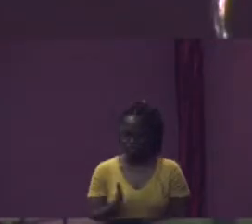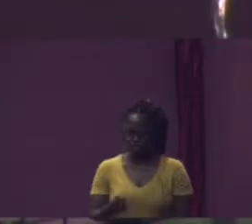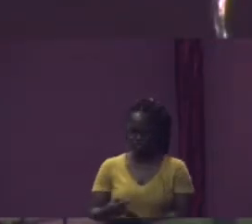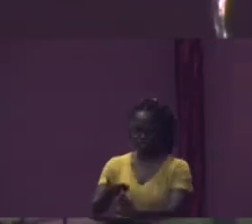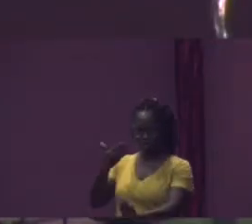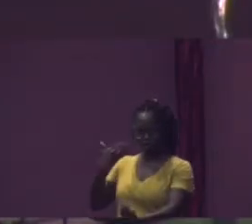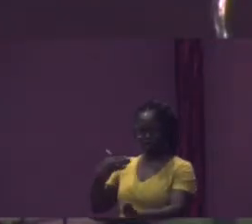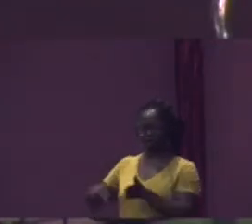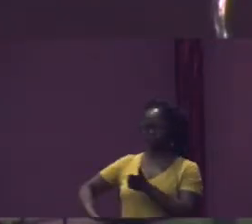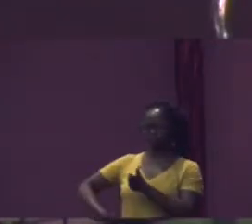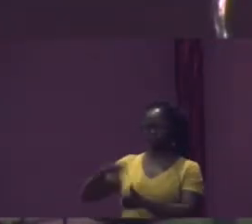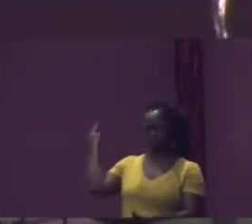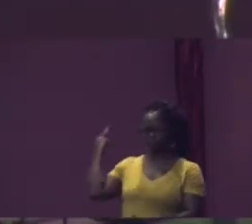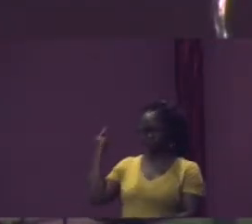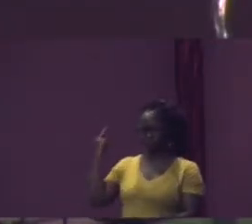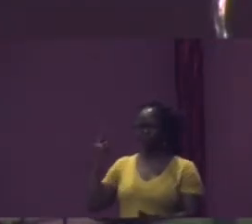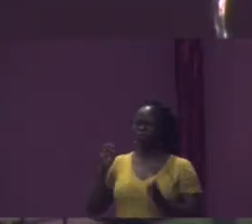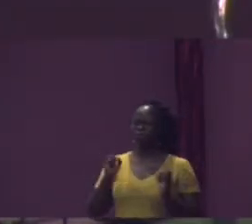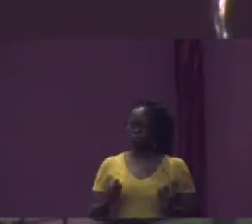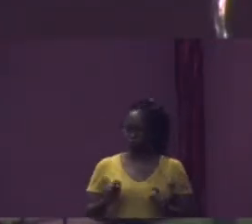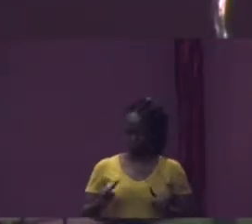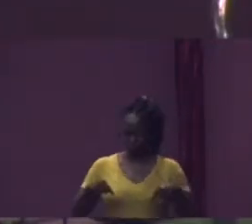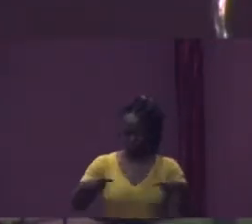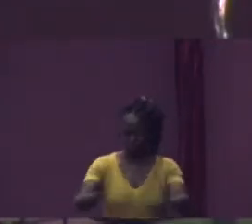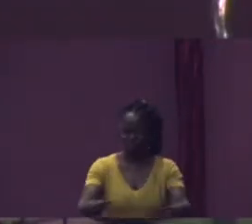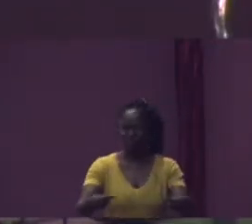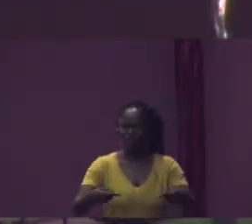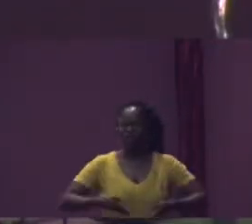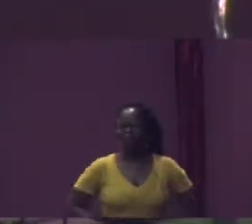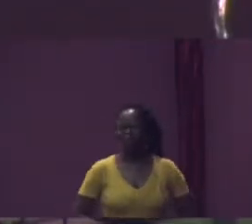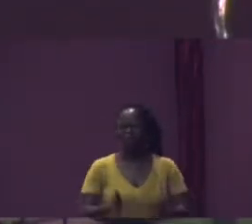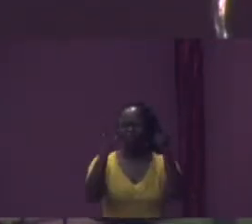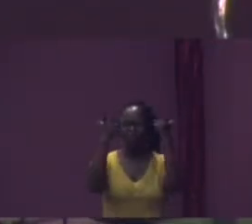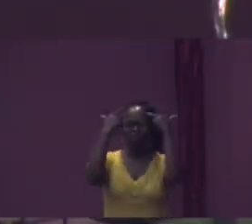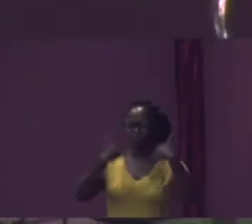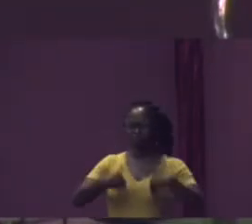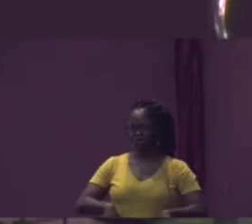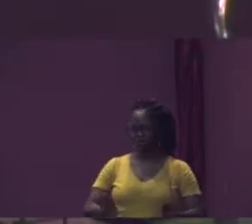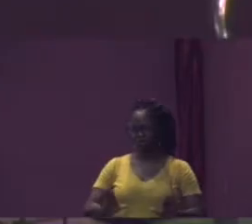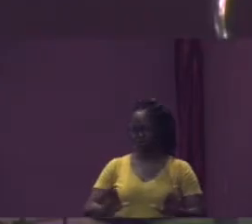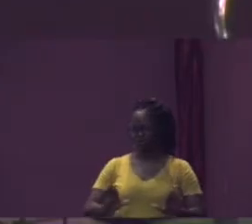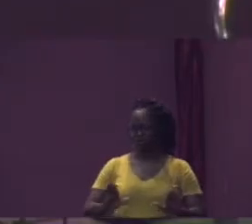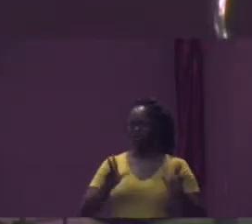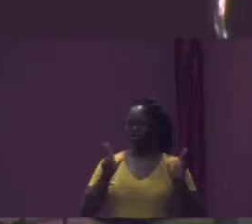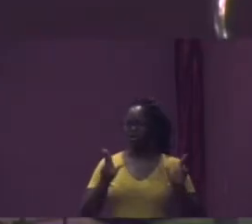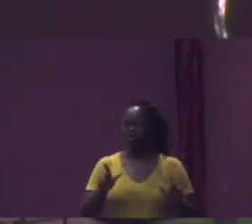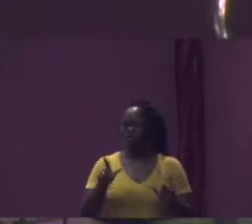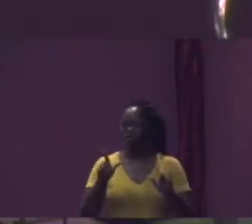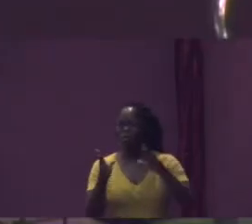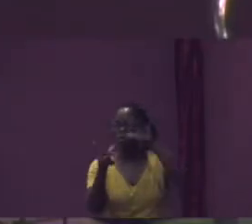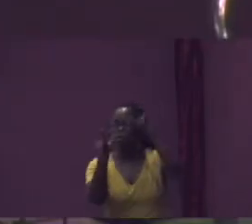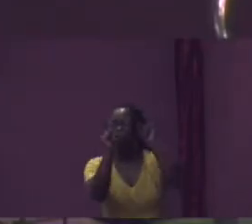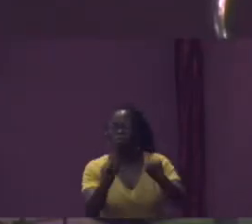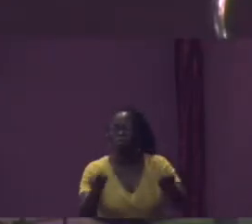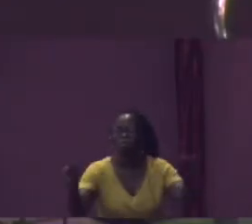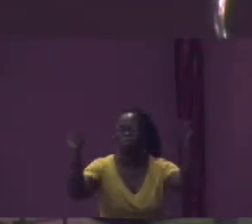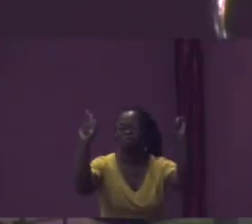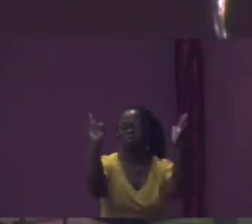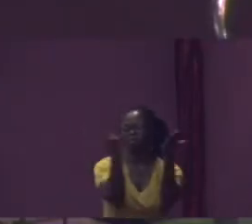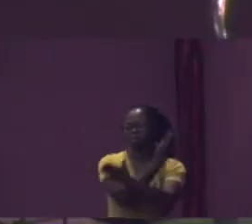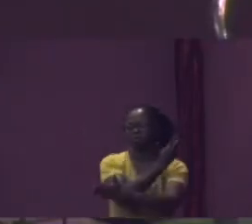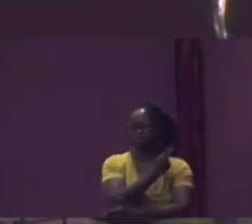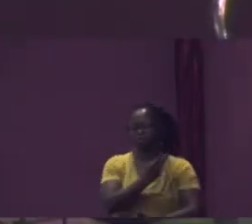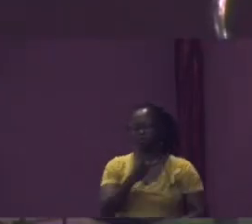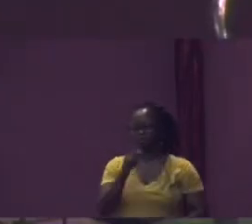age and level of education of the mother, as they do in other parts of the world. This global trend ties surgical deliveries